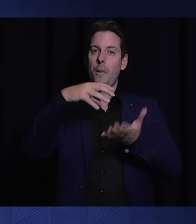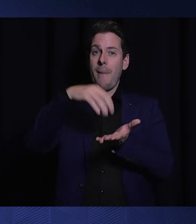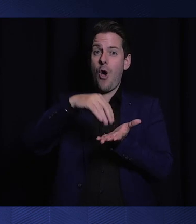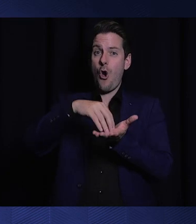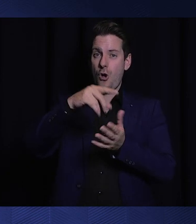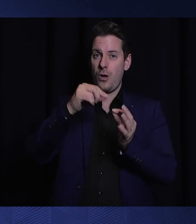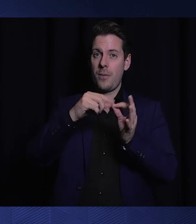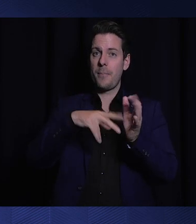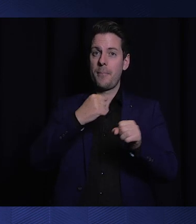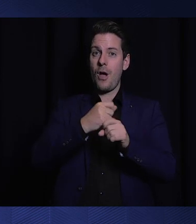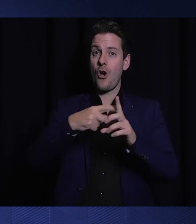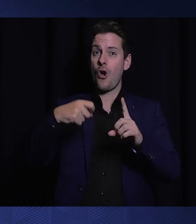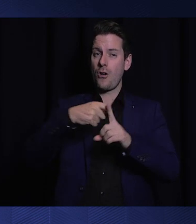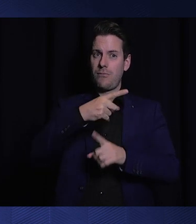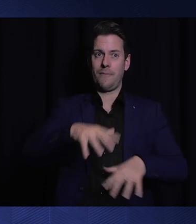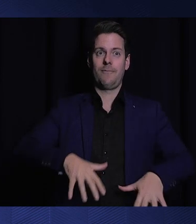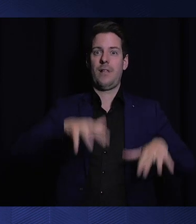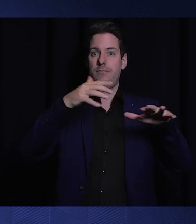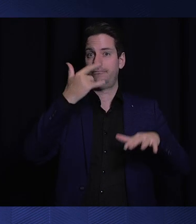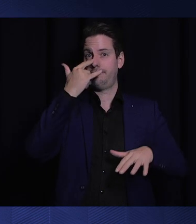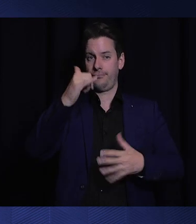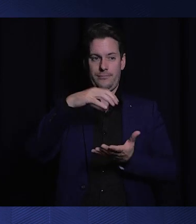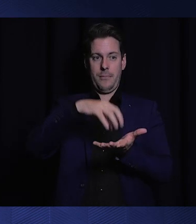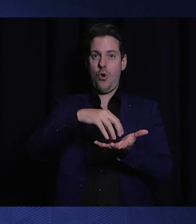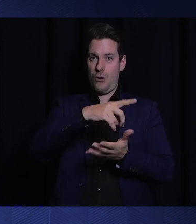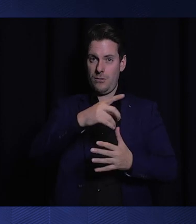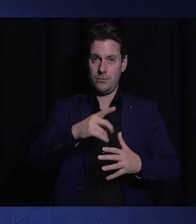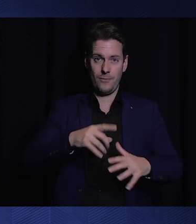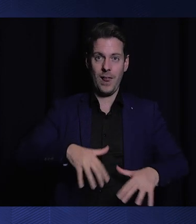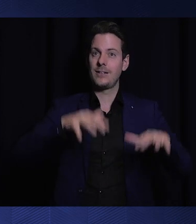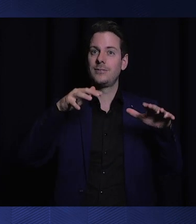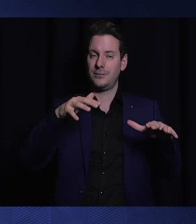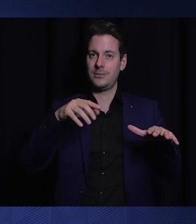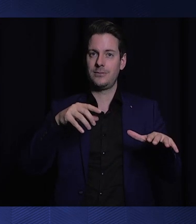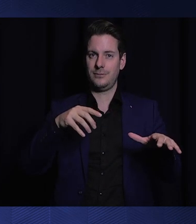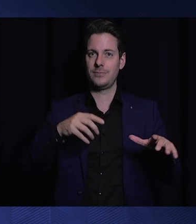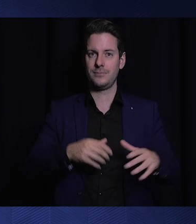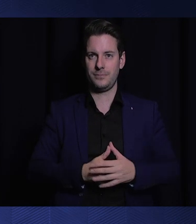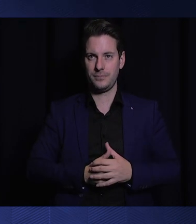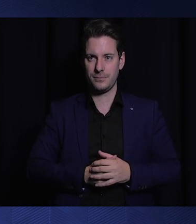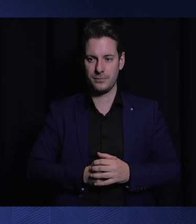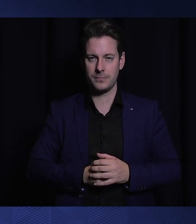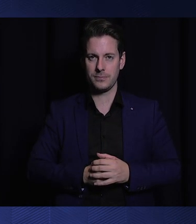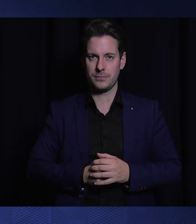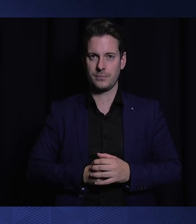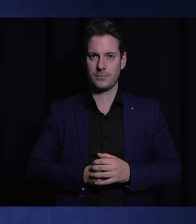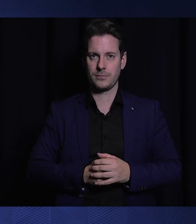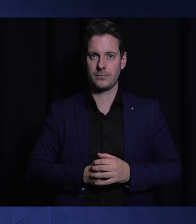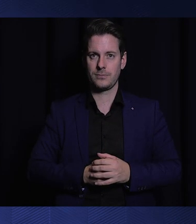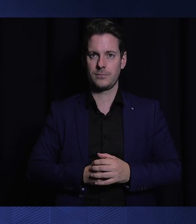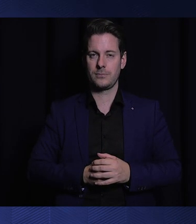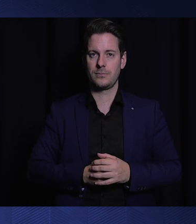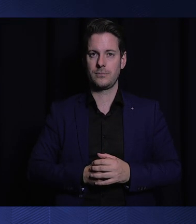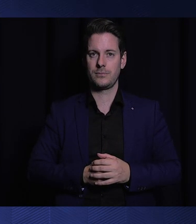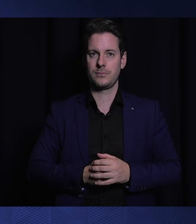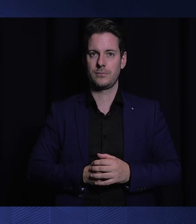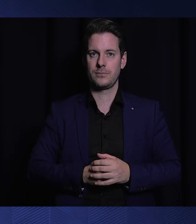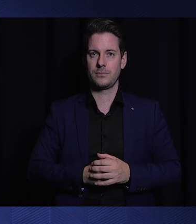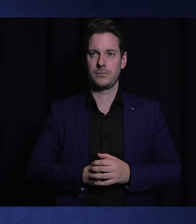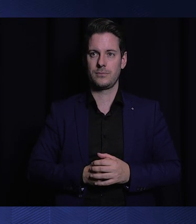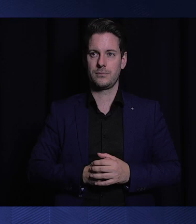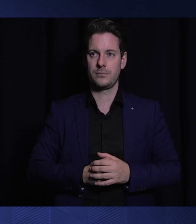city, which is just in the central part of Bangkok. And Bangkok is